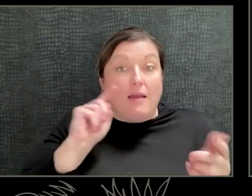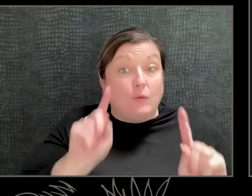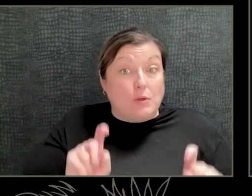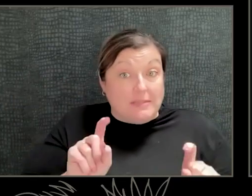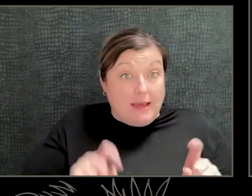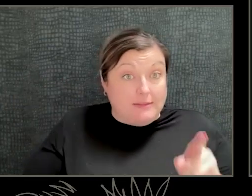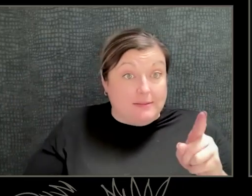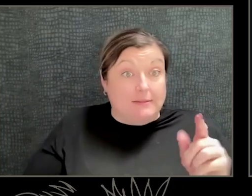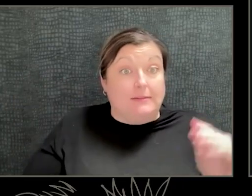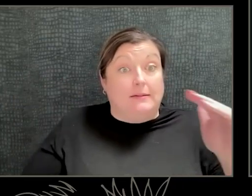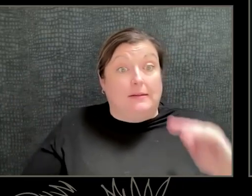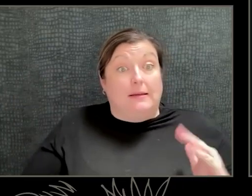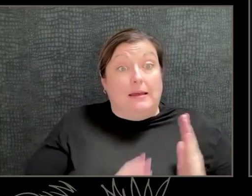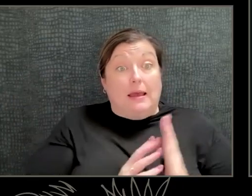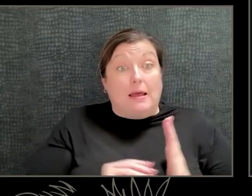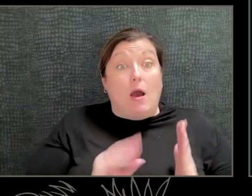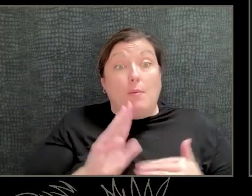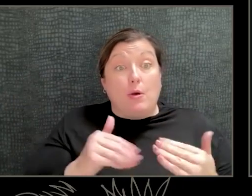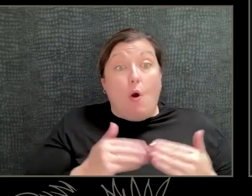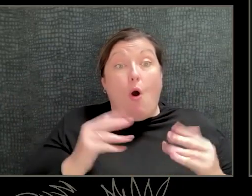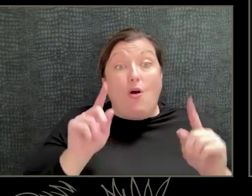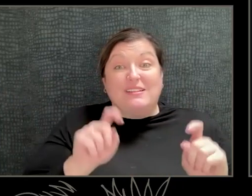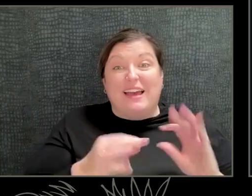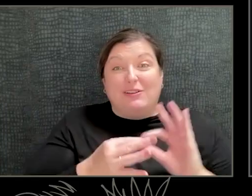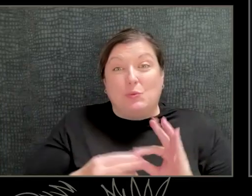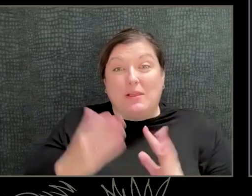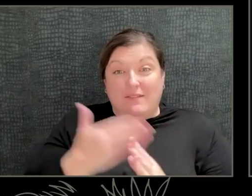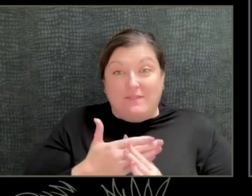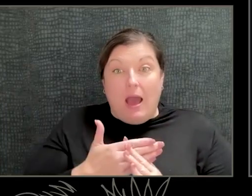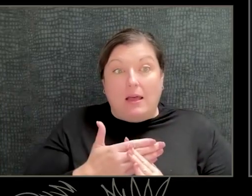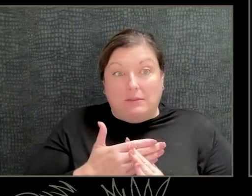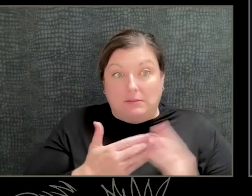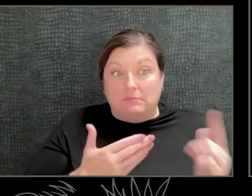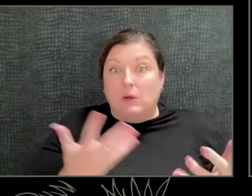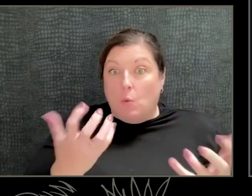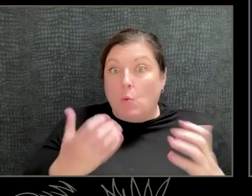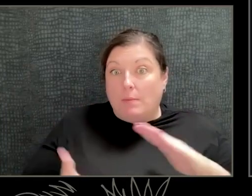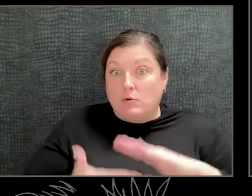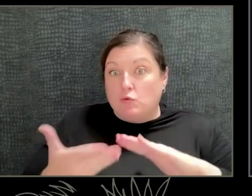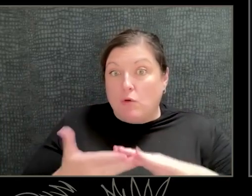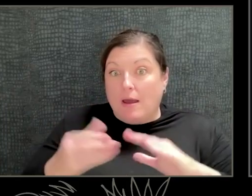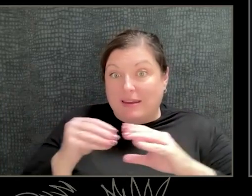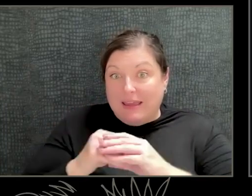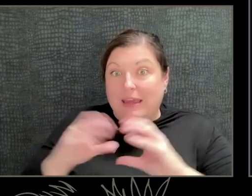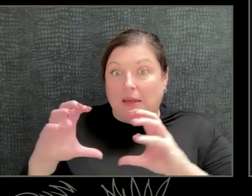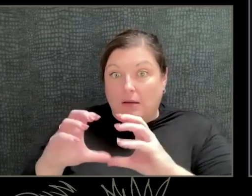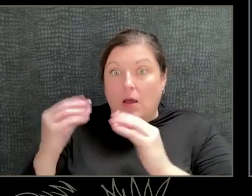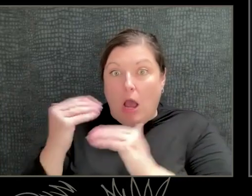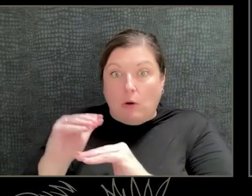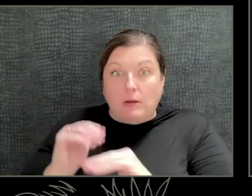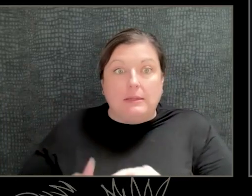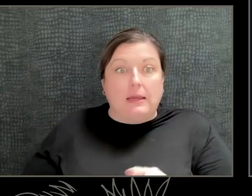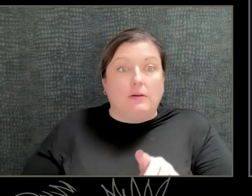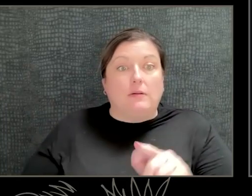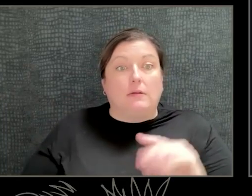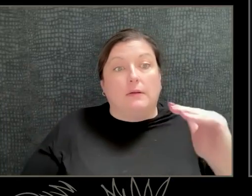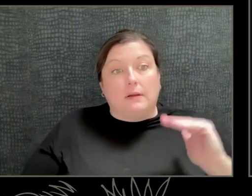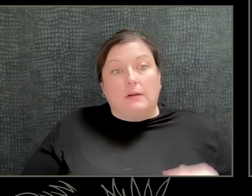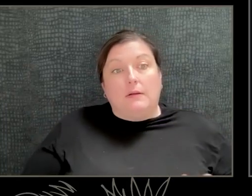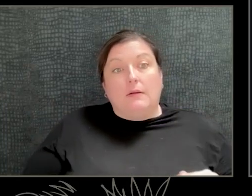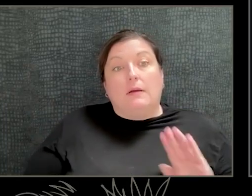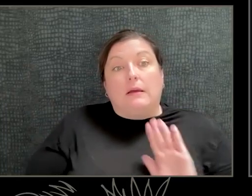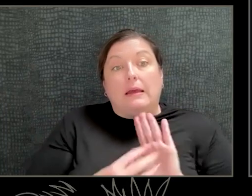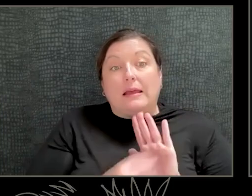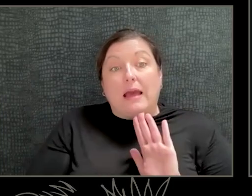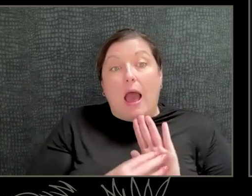copy over all of our test-related files because we want these tests to run in our container. And then we're going to go ahead and copy